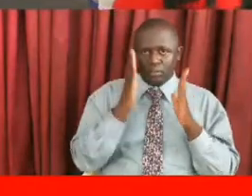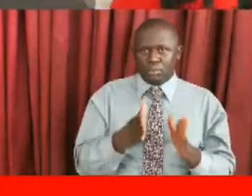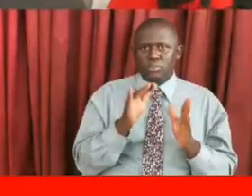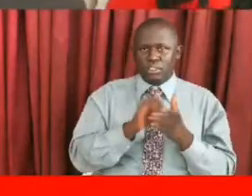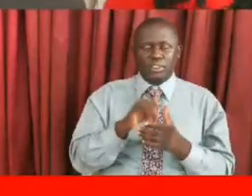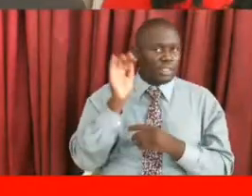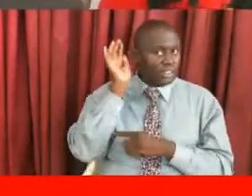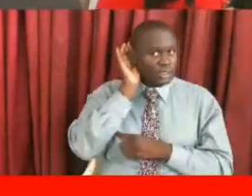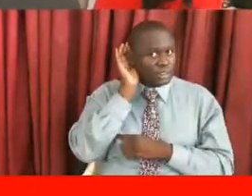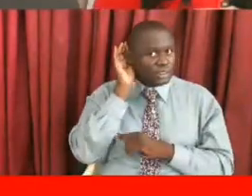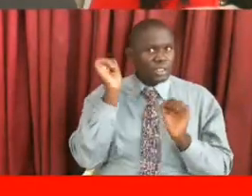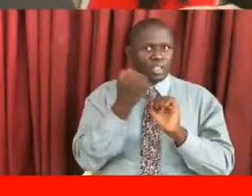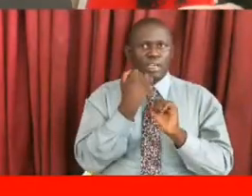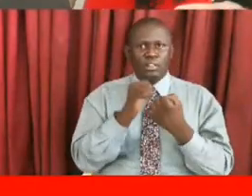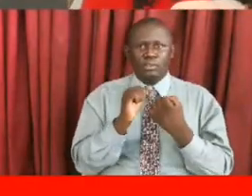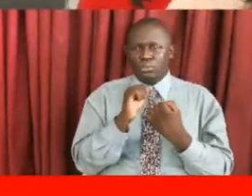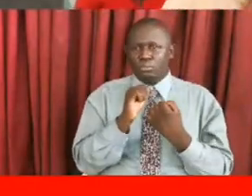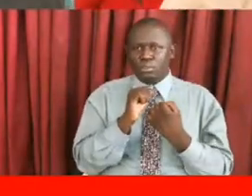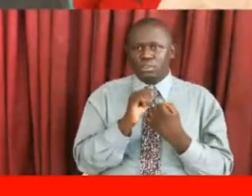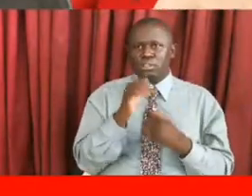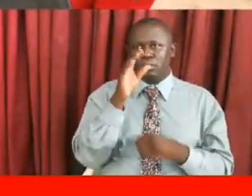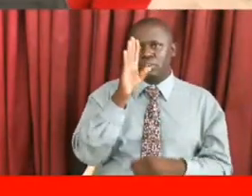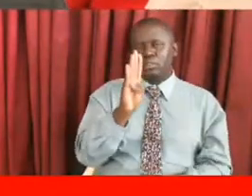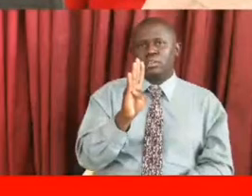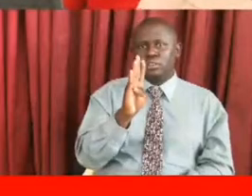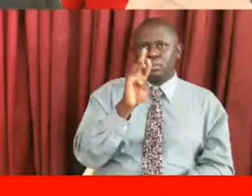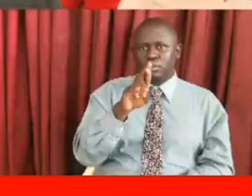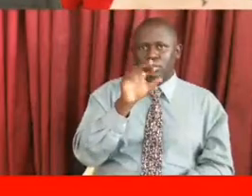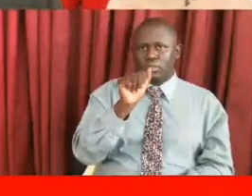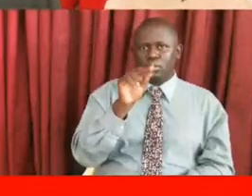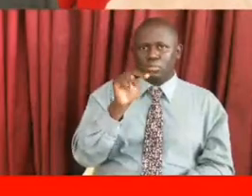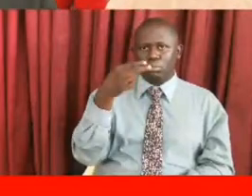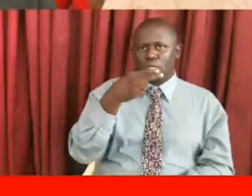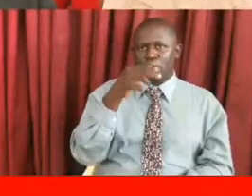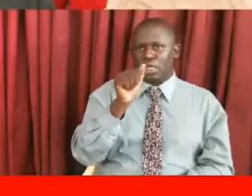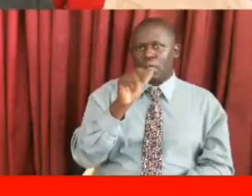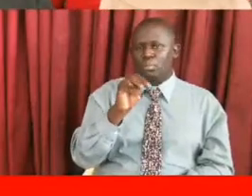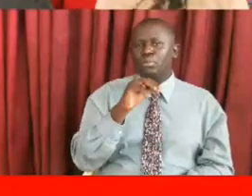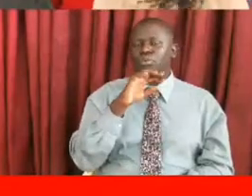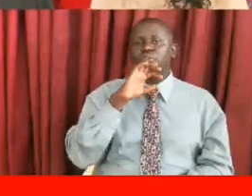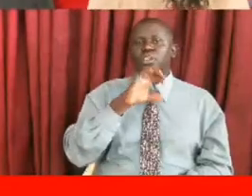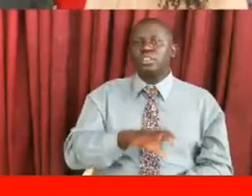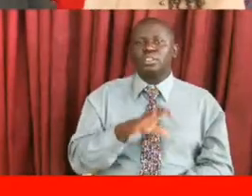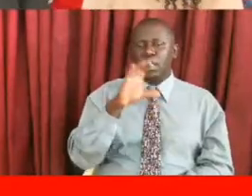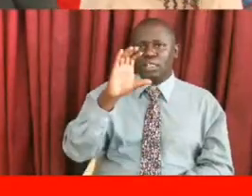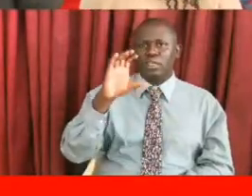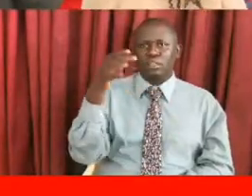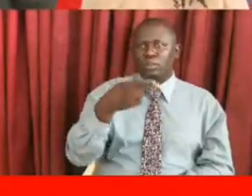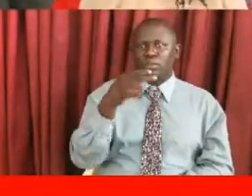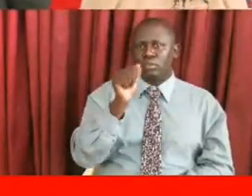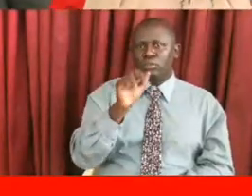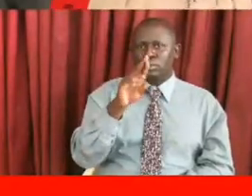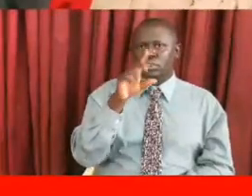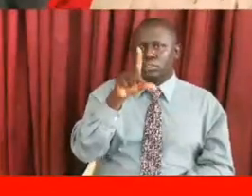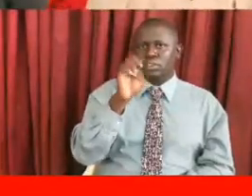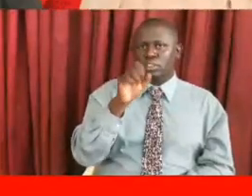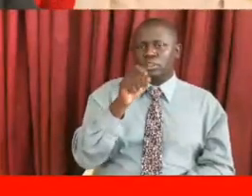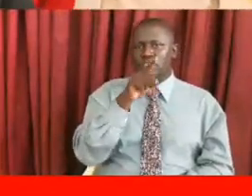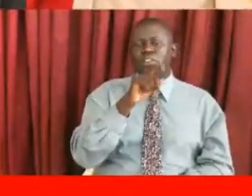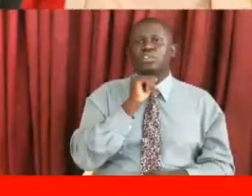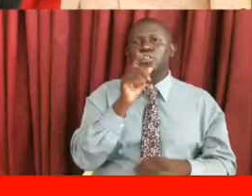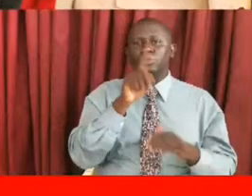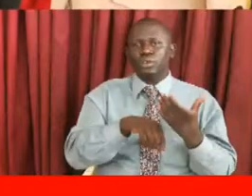to cannot be Bram the son of char and this is not Billy bil my